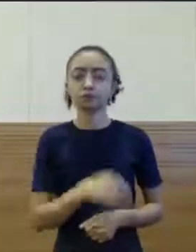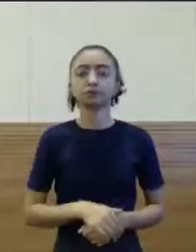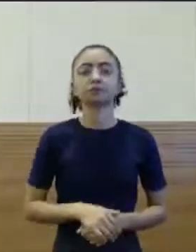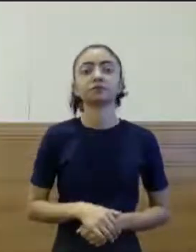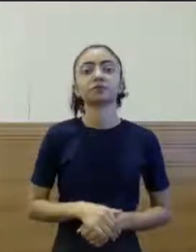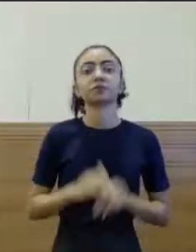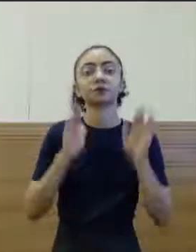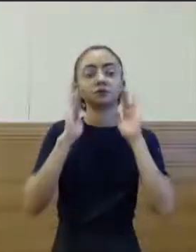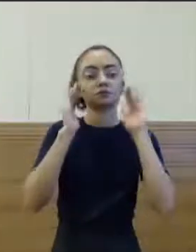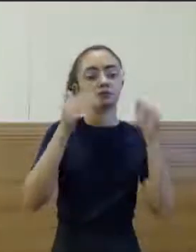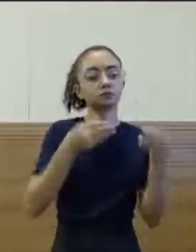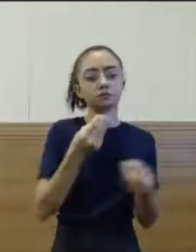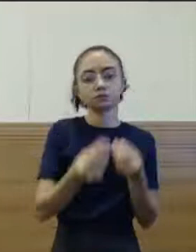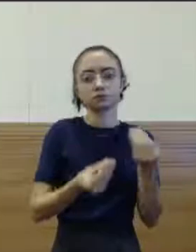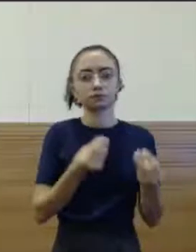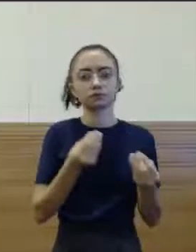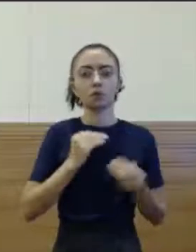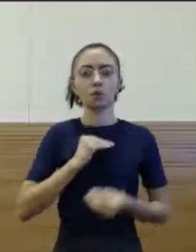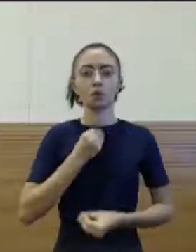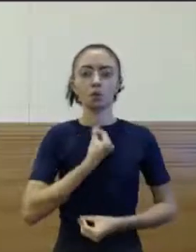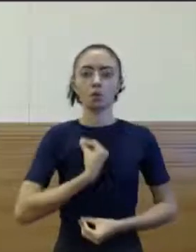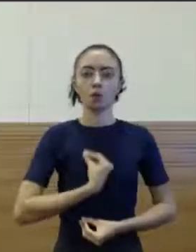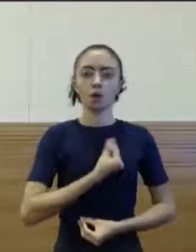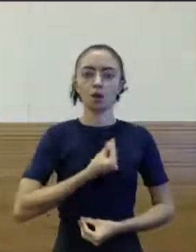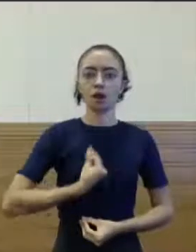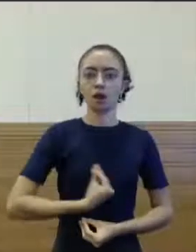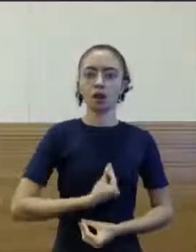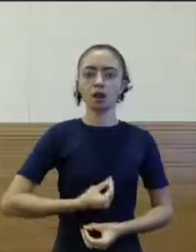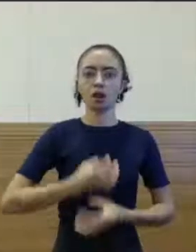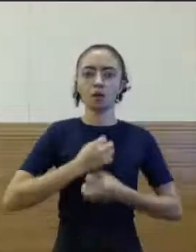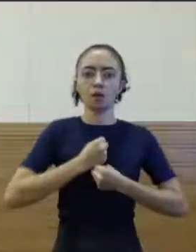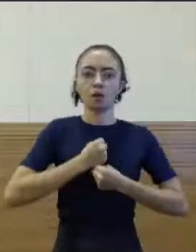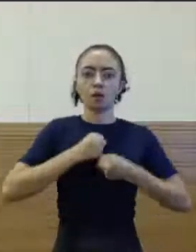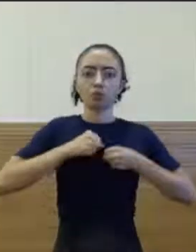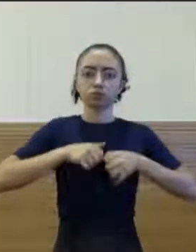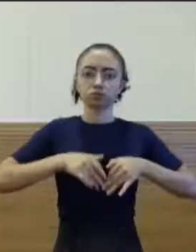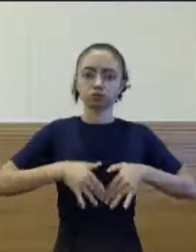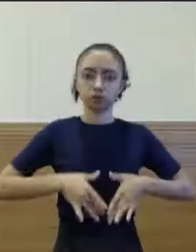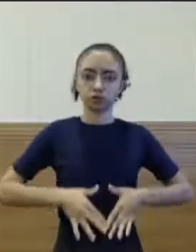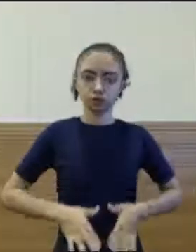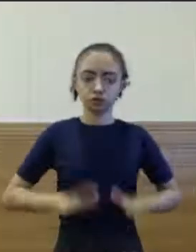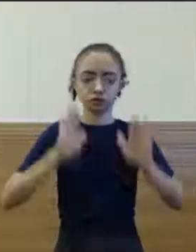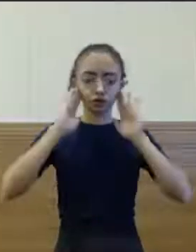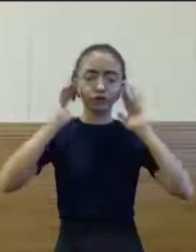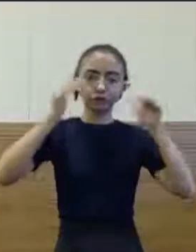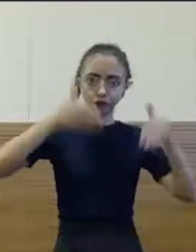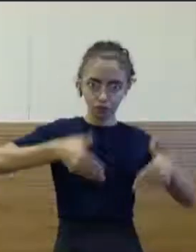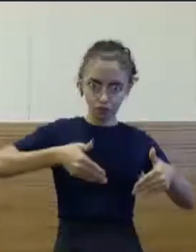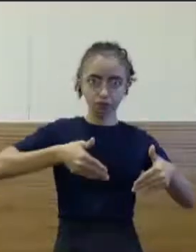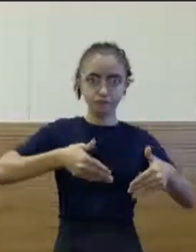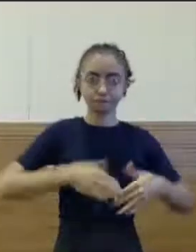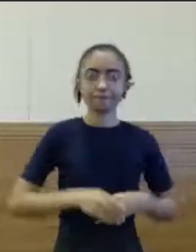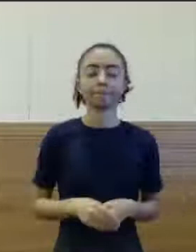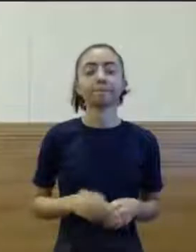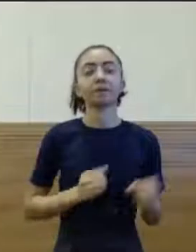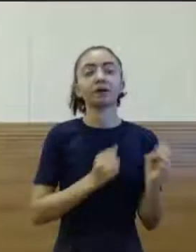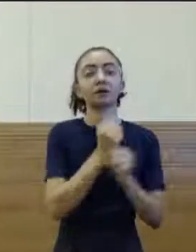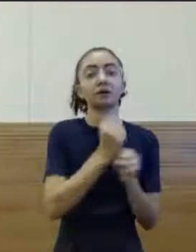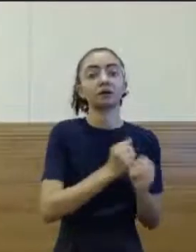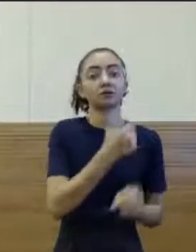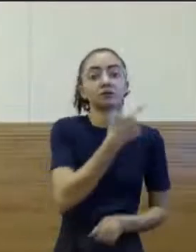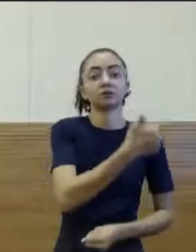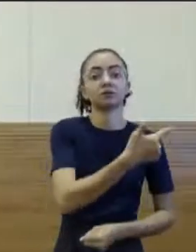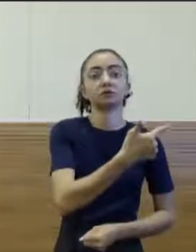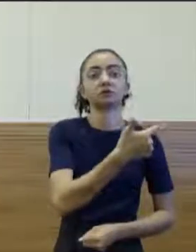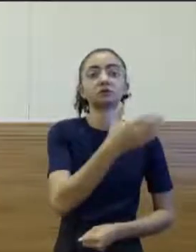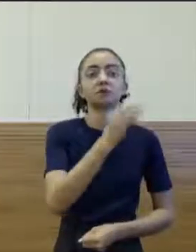they talked about the nutrients towards the area of education. And in 2007, there